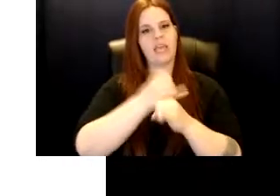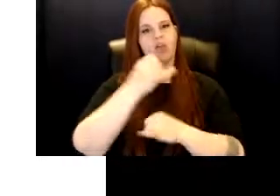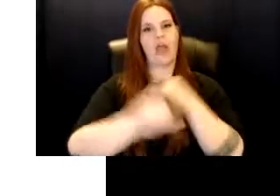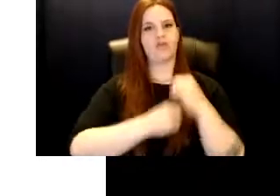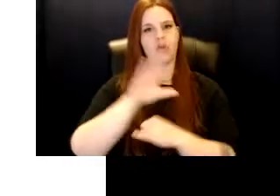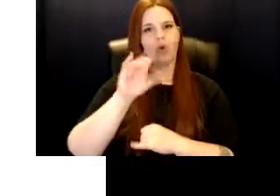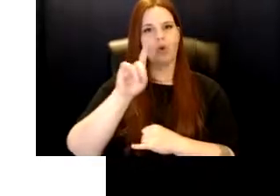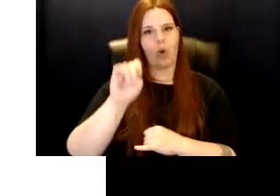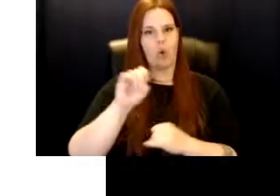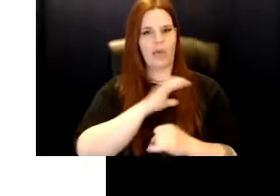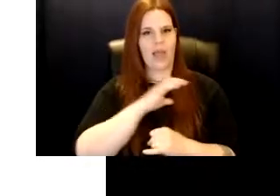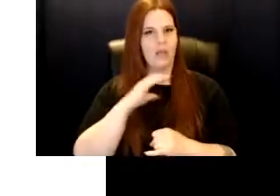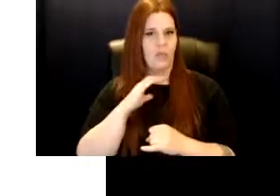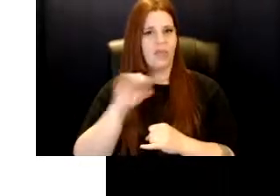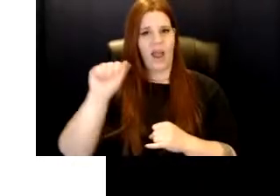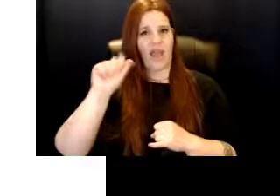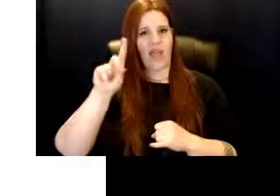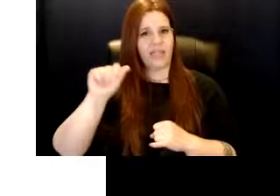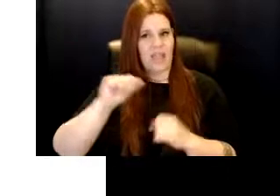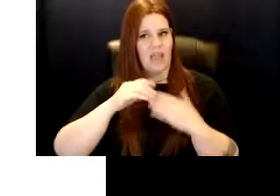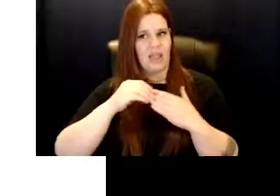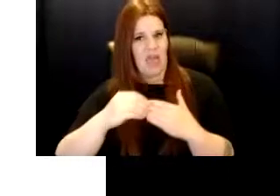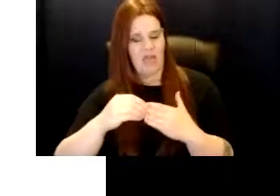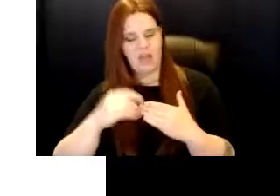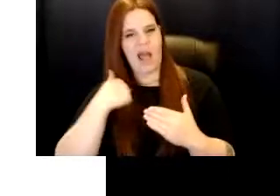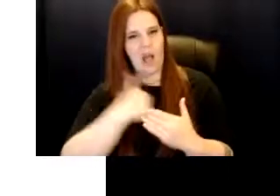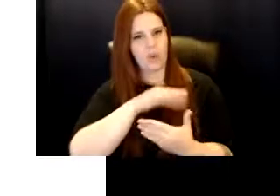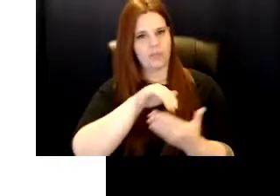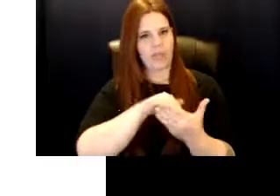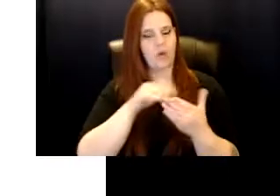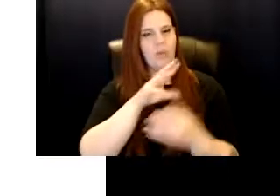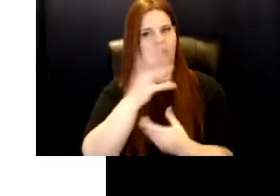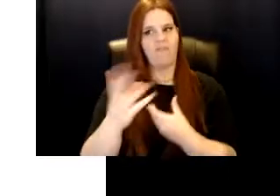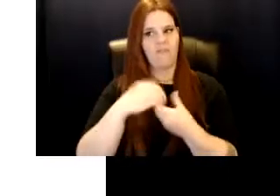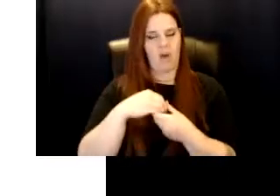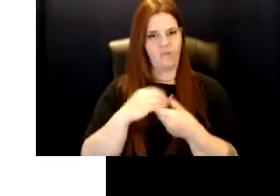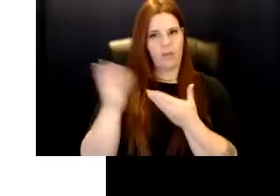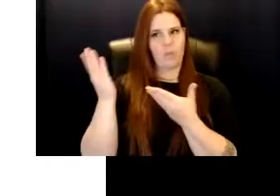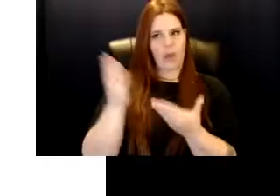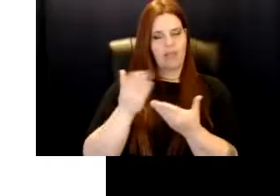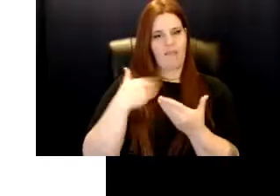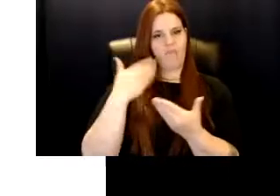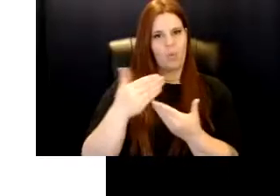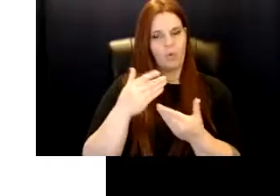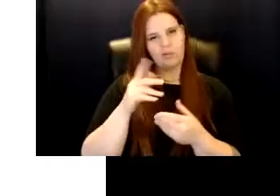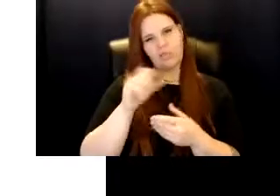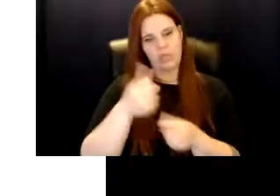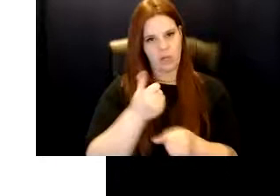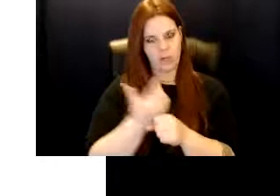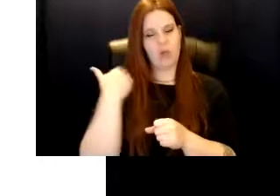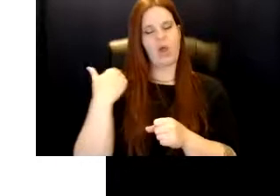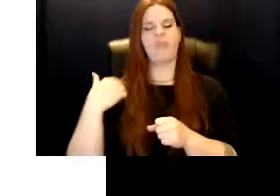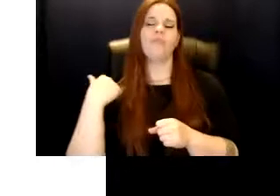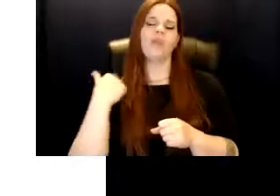ADA centers have spearheaded. In particular, our center was involved in bringing them forward about 10 years ago, and our alliance with them